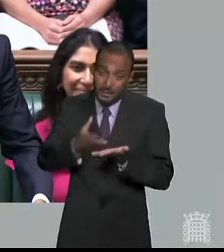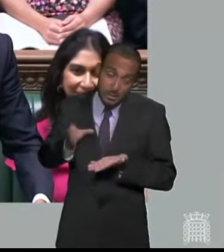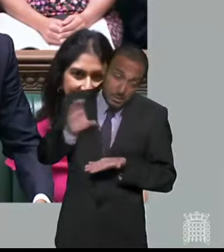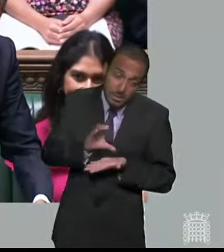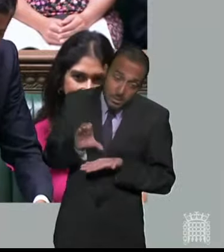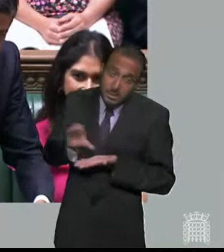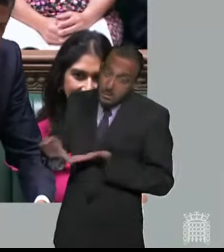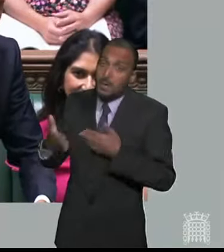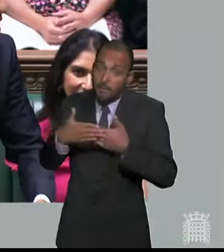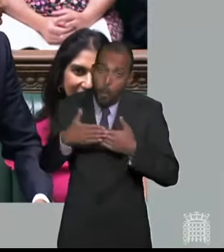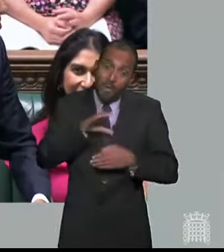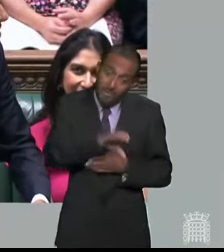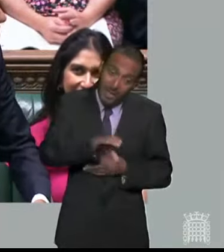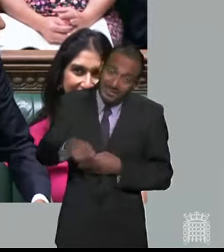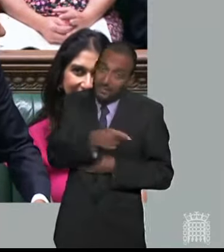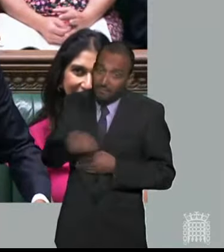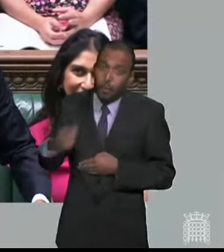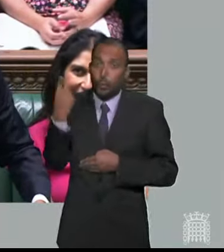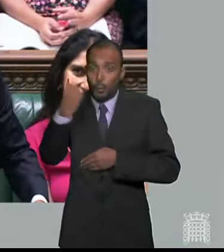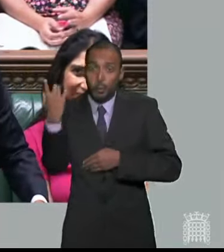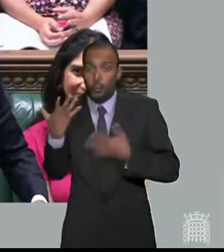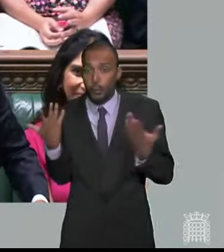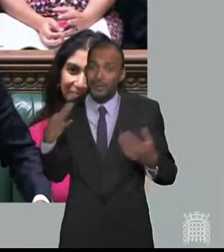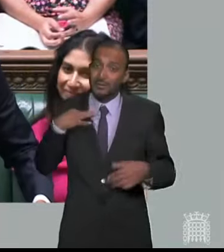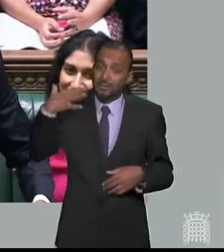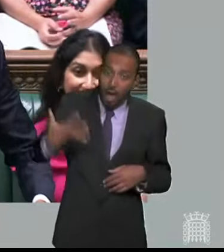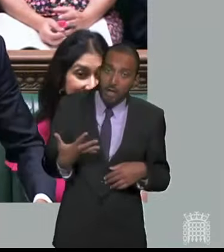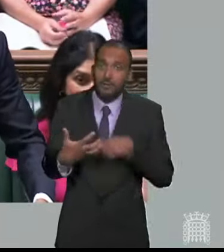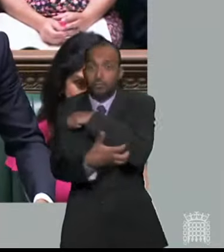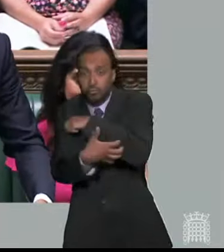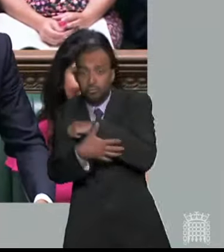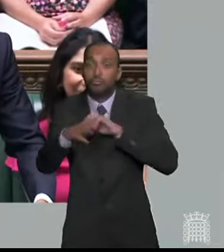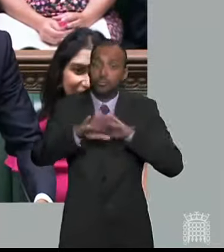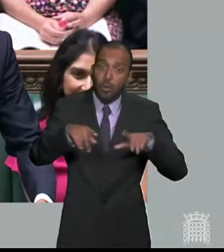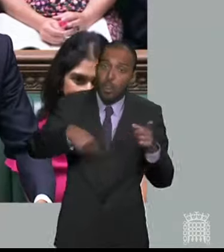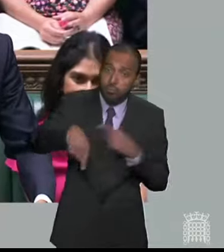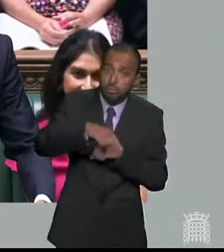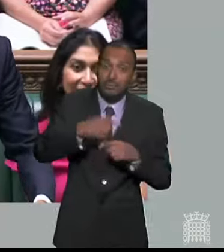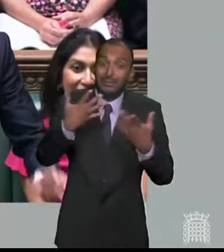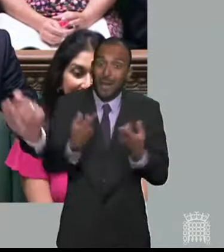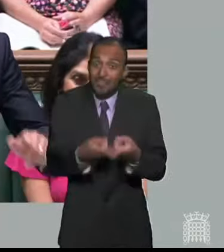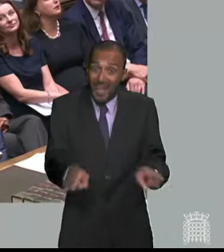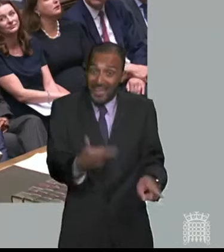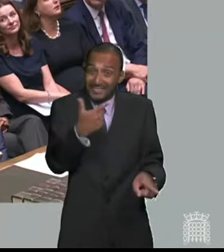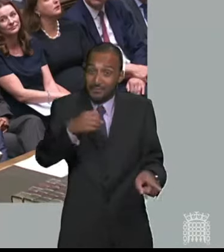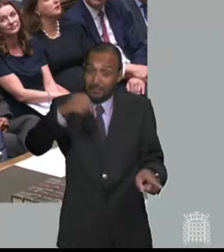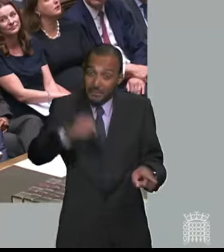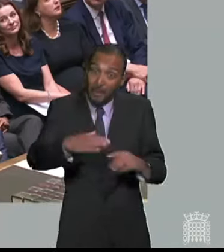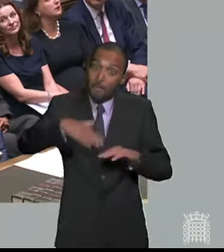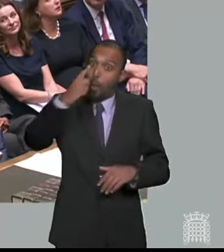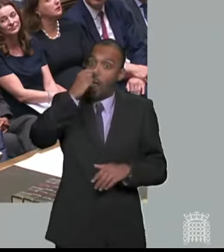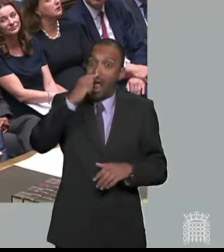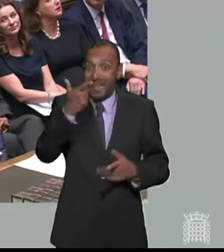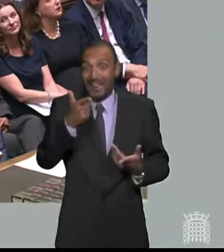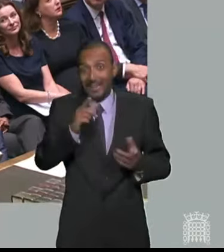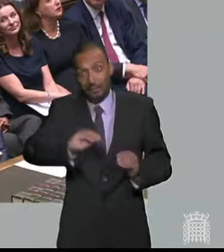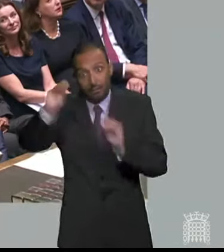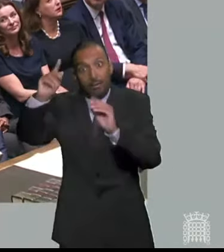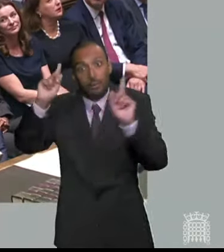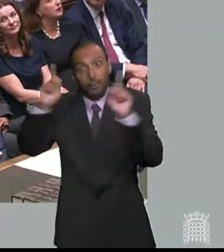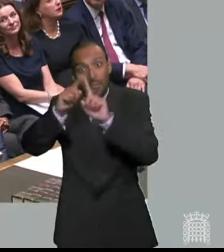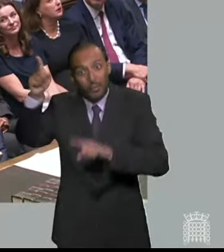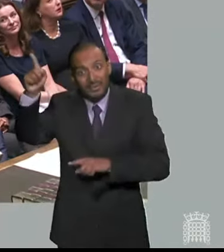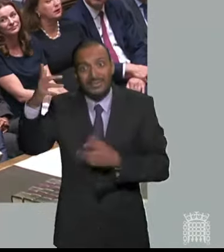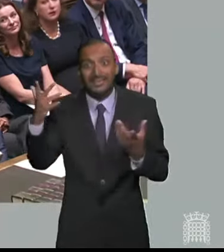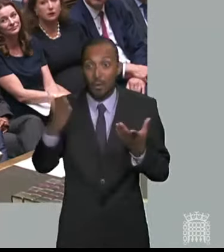Mr. Speaker. Today, they are 75% more likely to go to university. And as a result of our reforms,